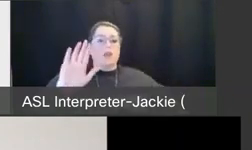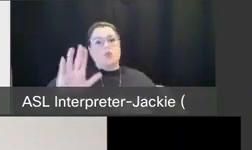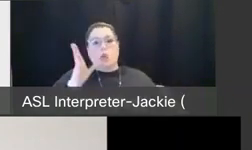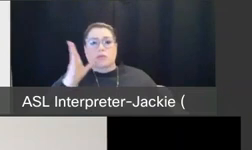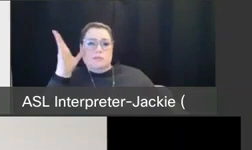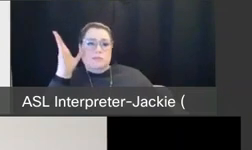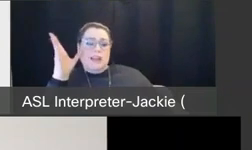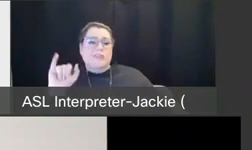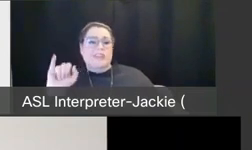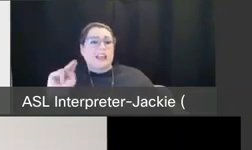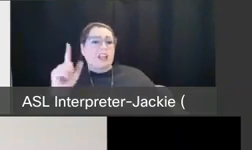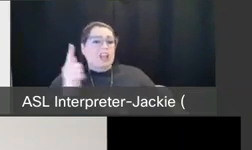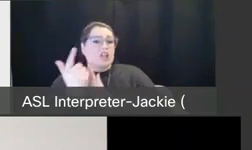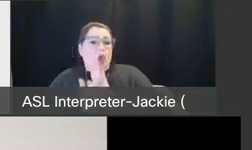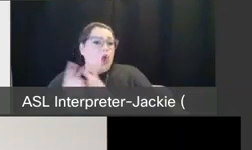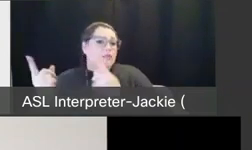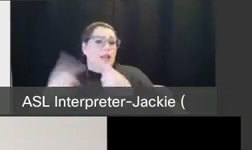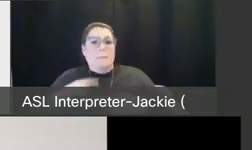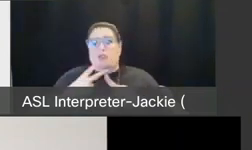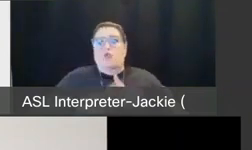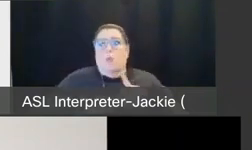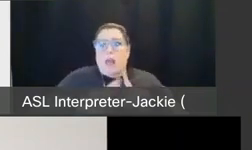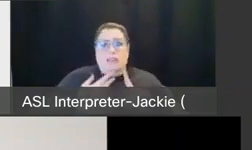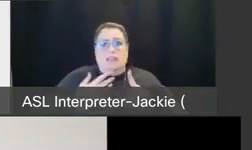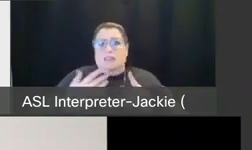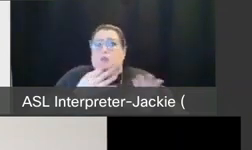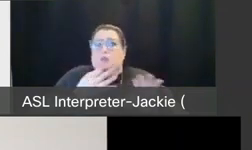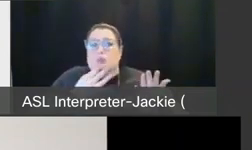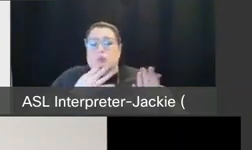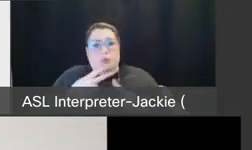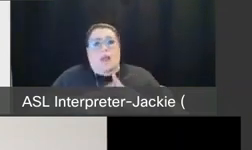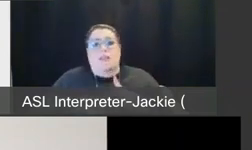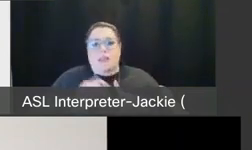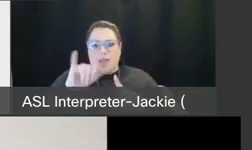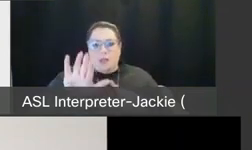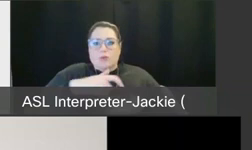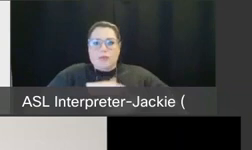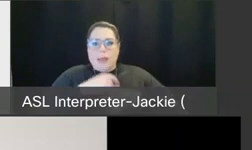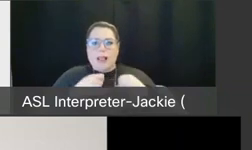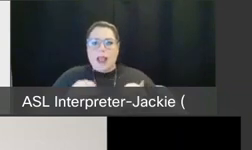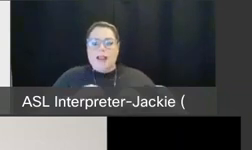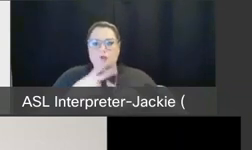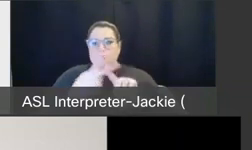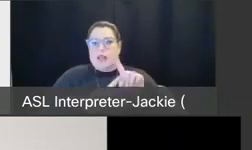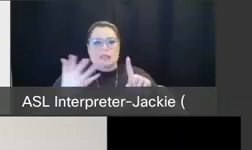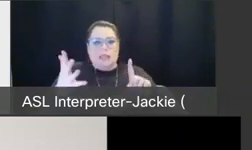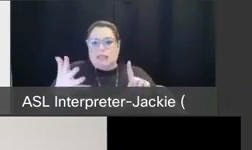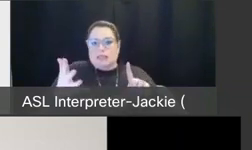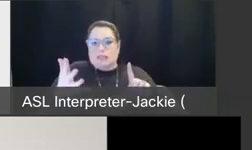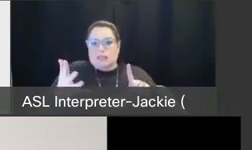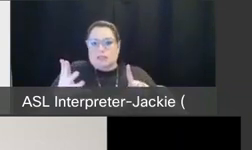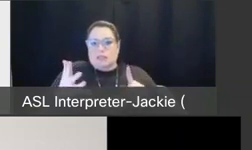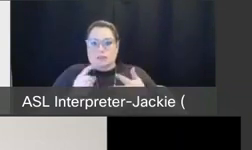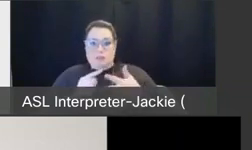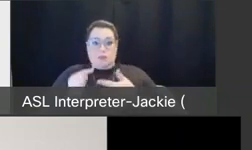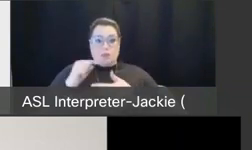in 2 months, then that's your timeline. That is your hard and fast timeline, right? But how much money can you